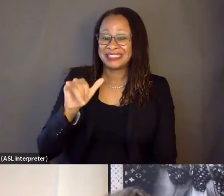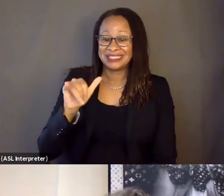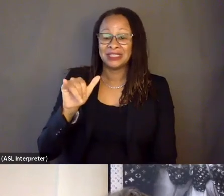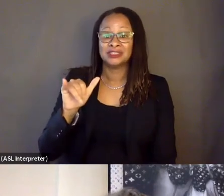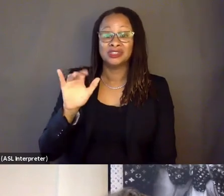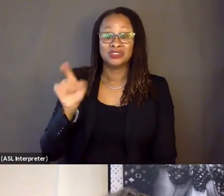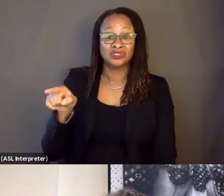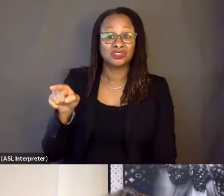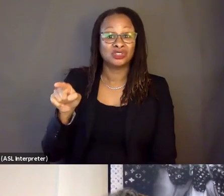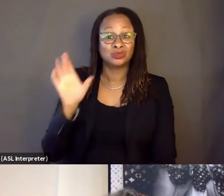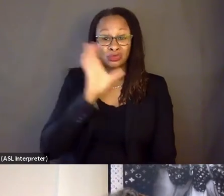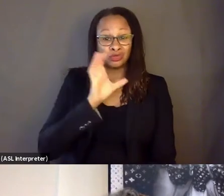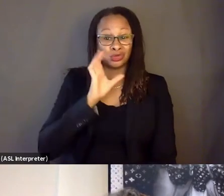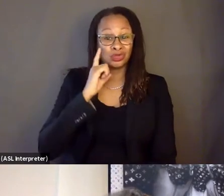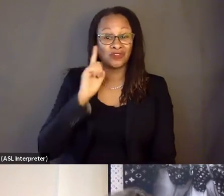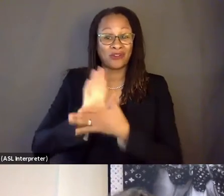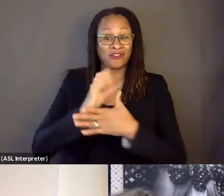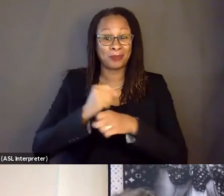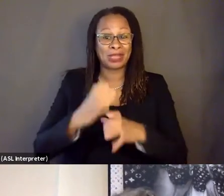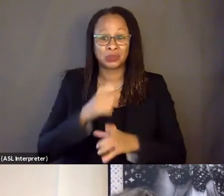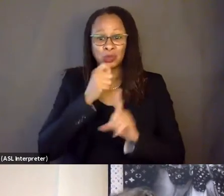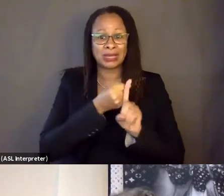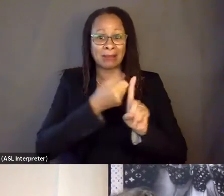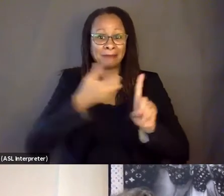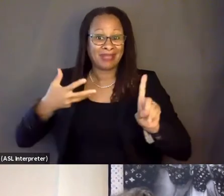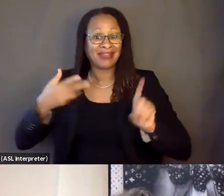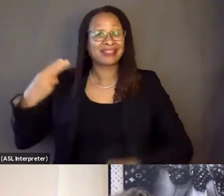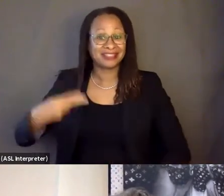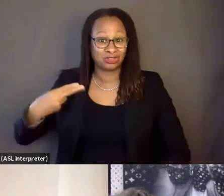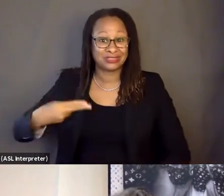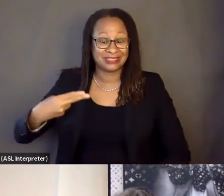filmmakers who could unpack this history.